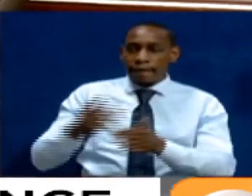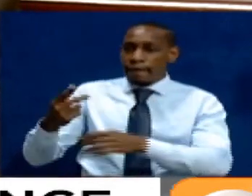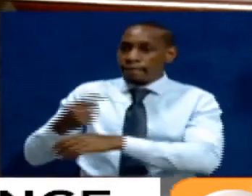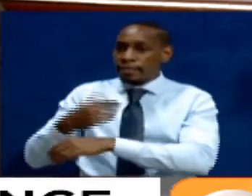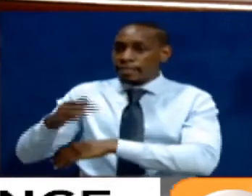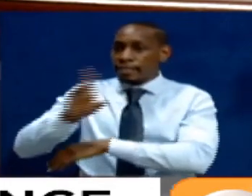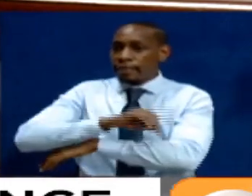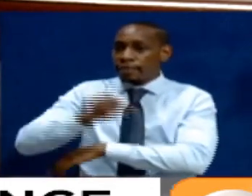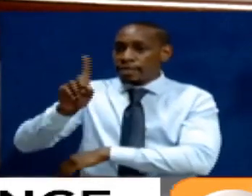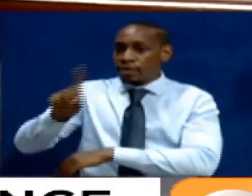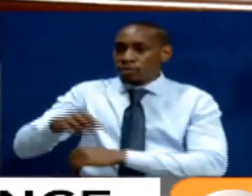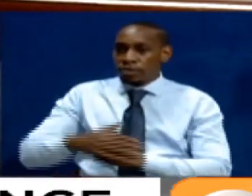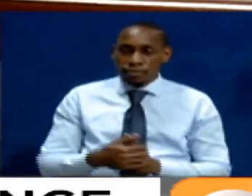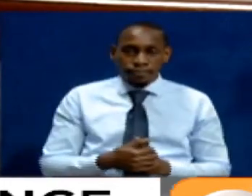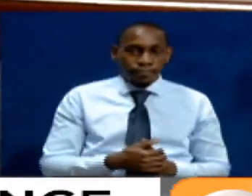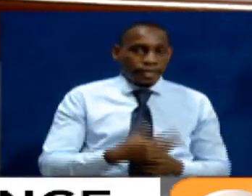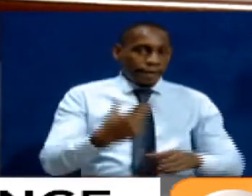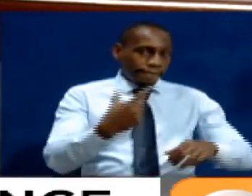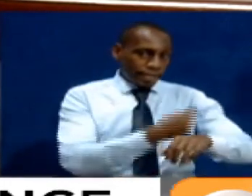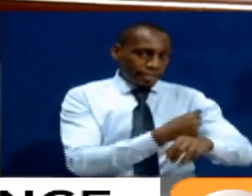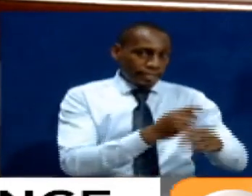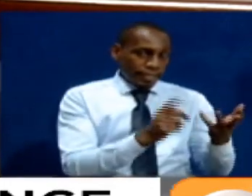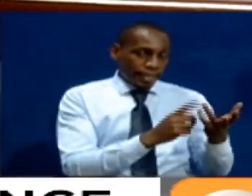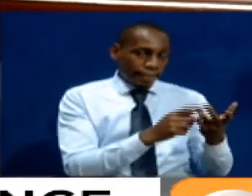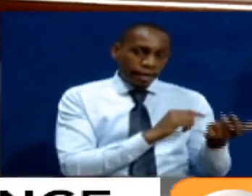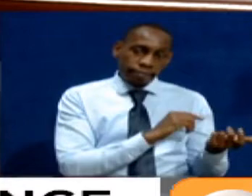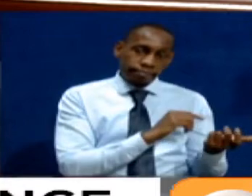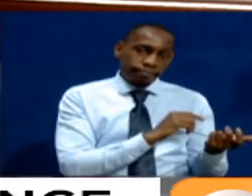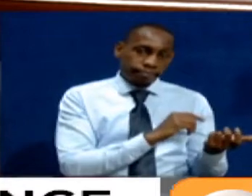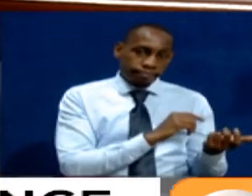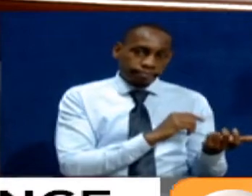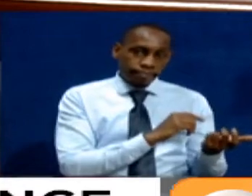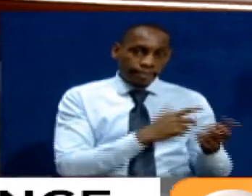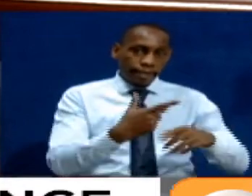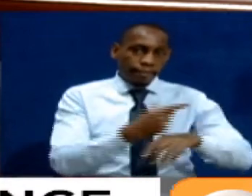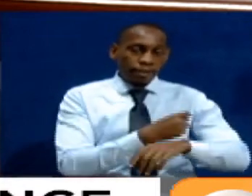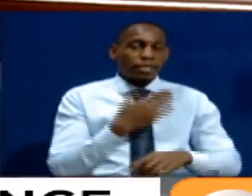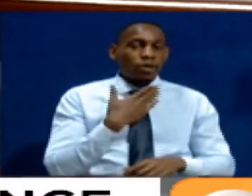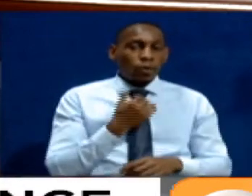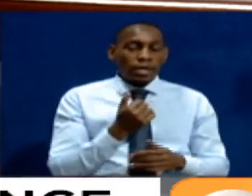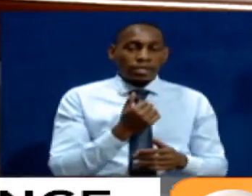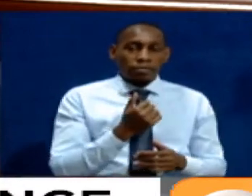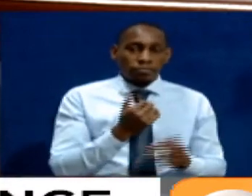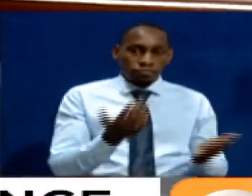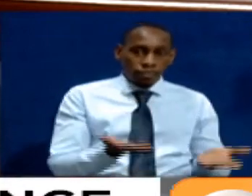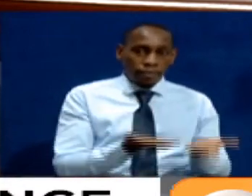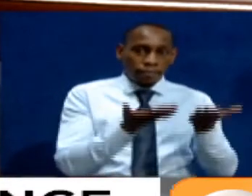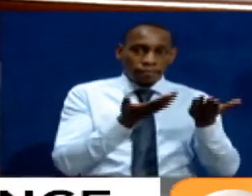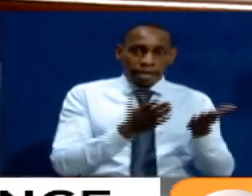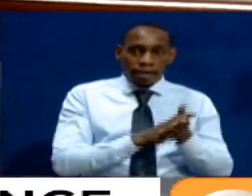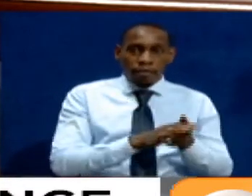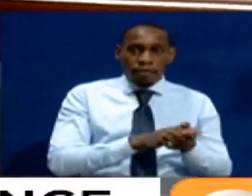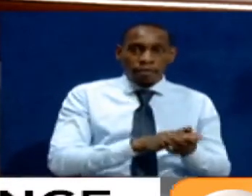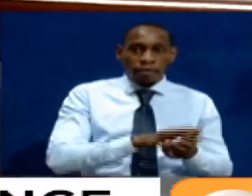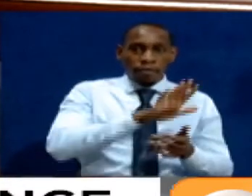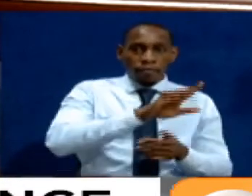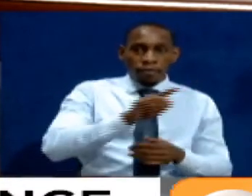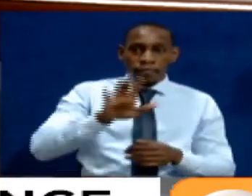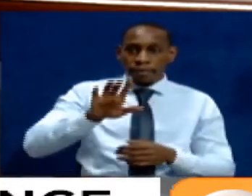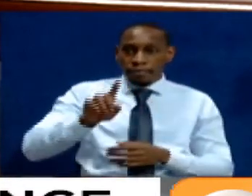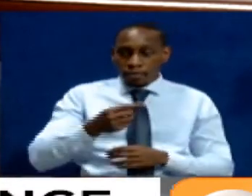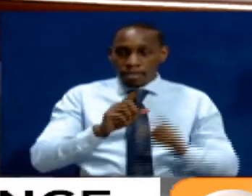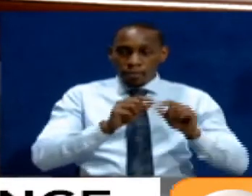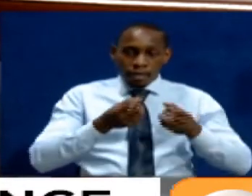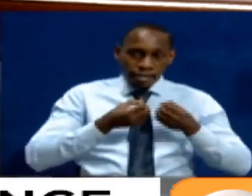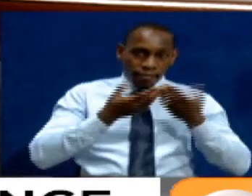per day? In terms of vaccines, vaccines we want to ramp up. We are now doing 4,000 to 5,000, as I